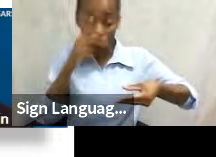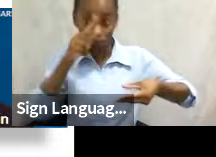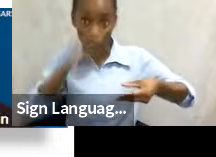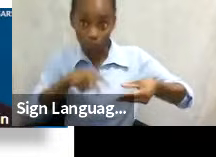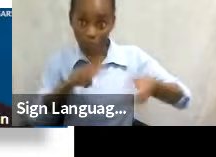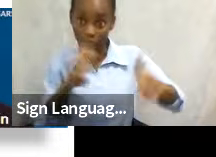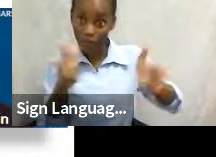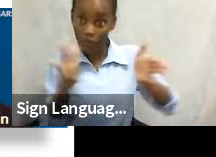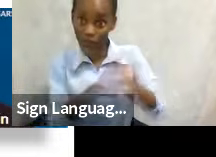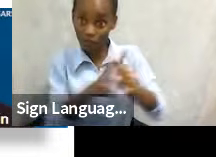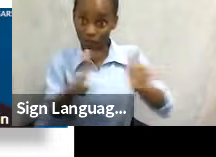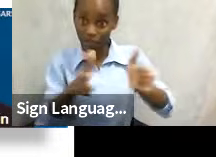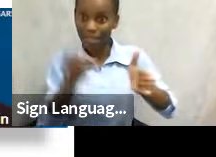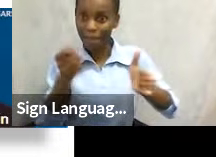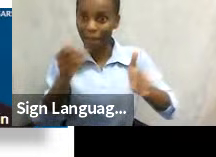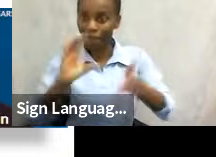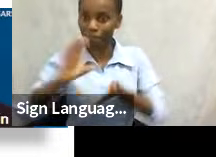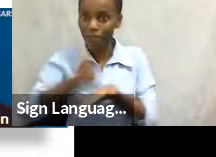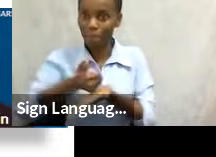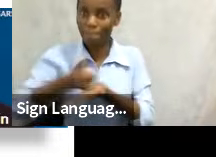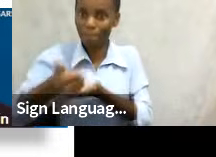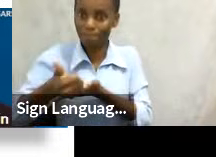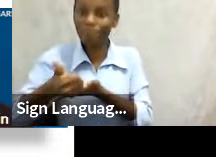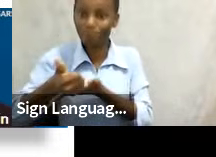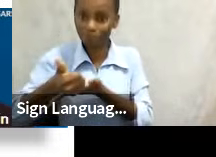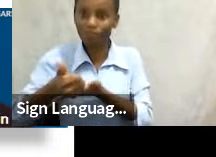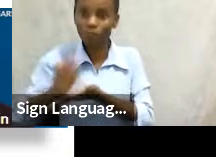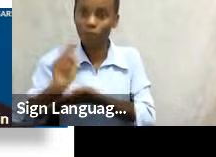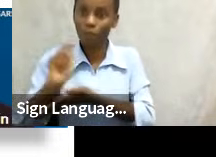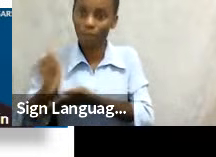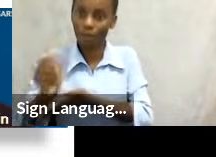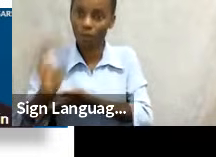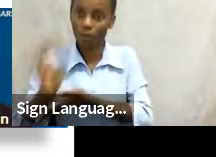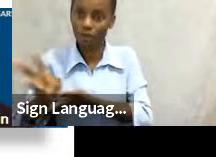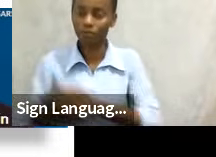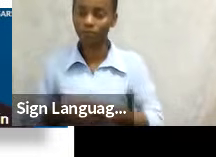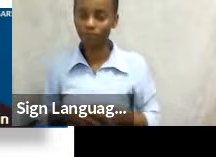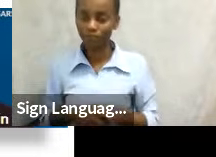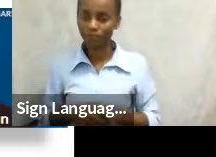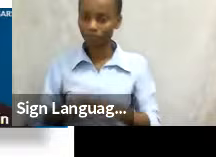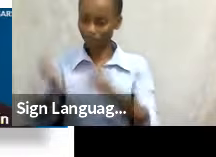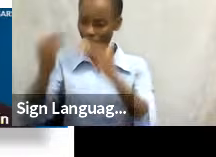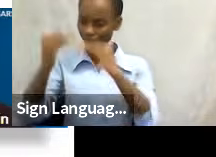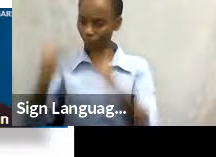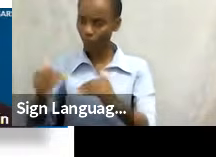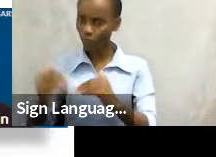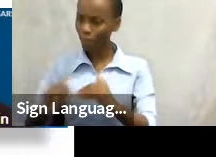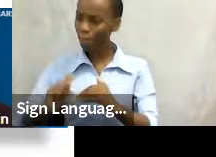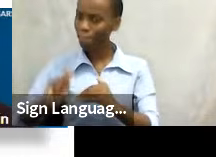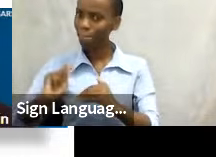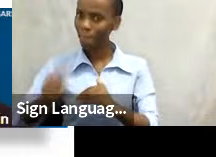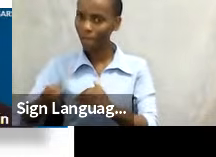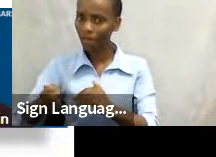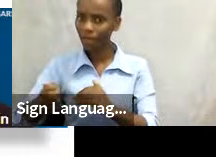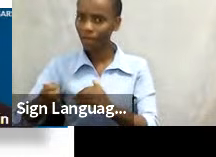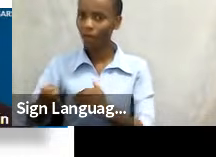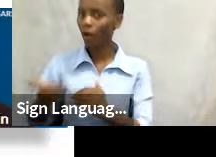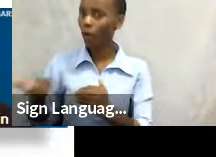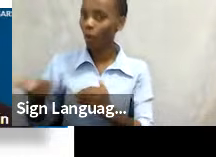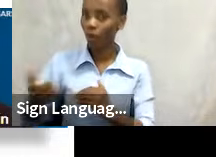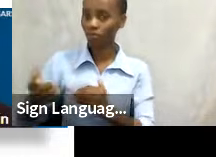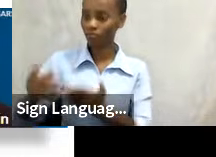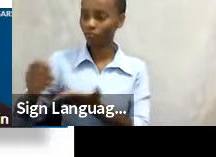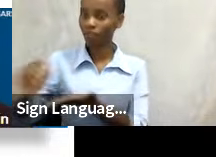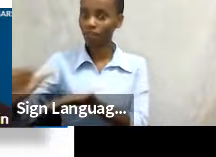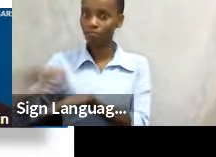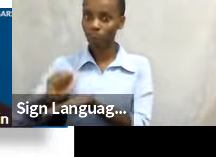the refund is paid out. Second scenario why a refund wouldn't have been paid out for client Y is as much as client Y